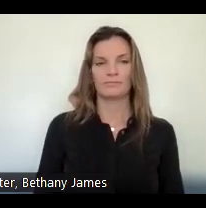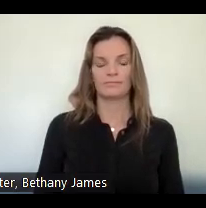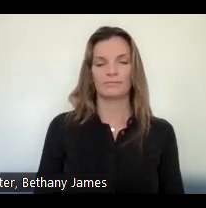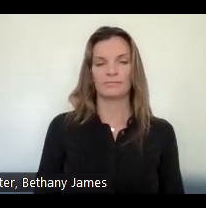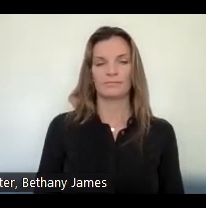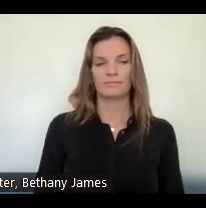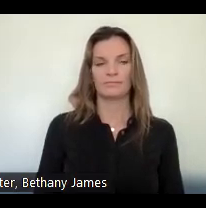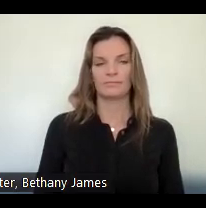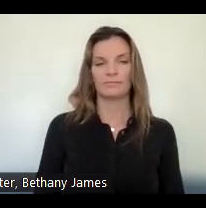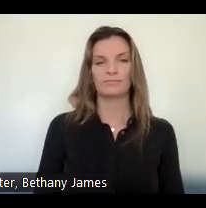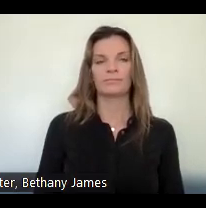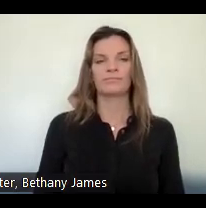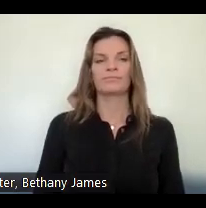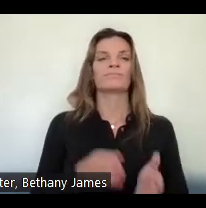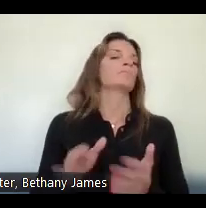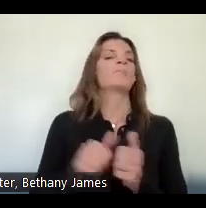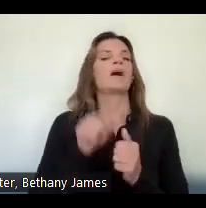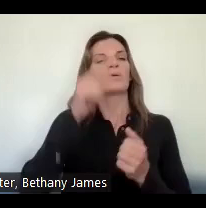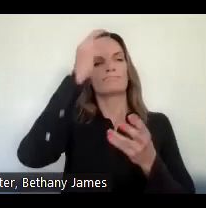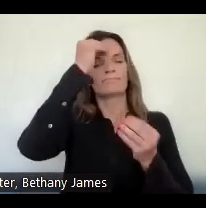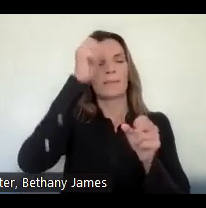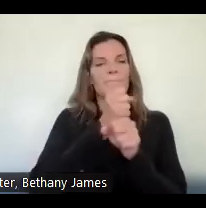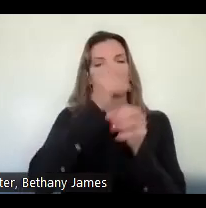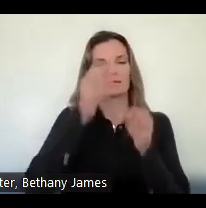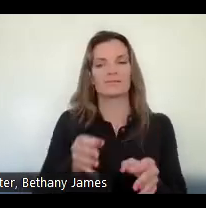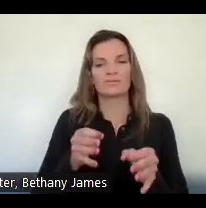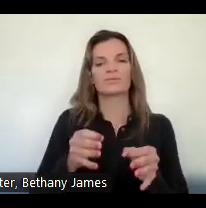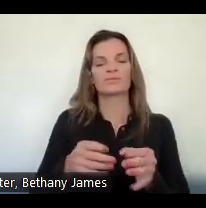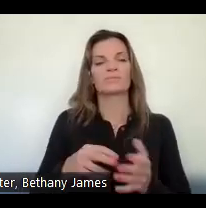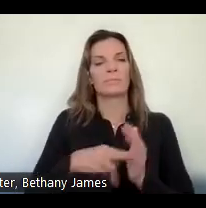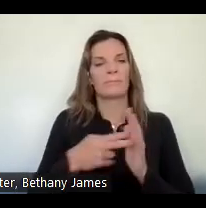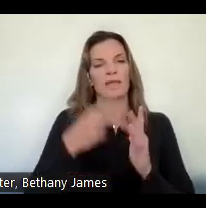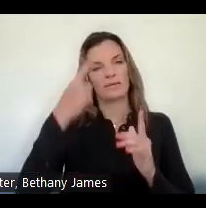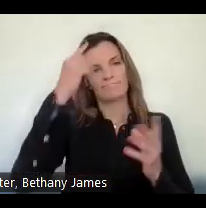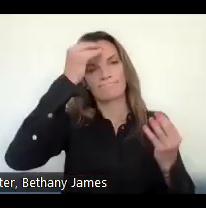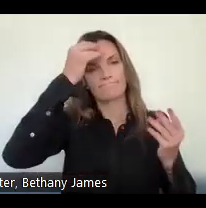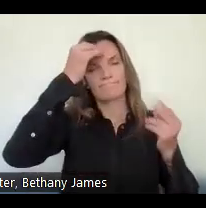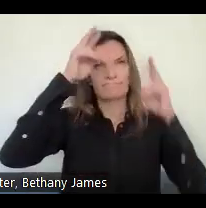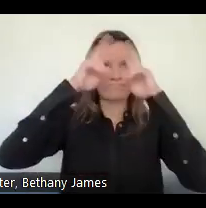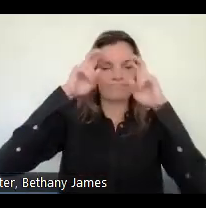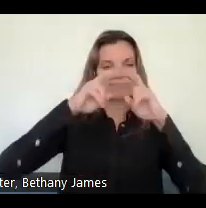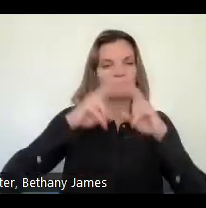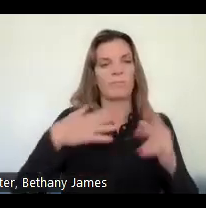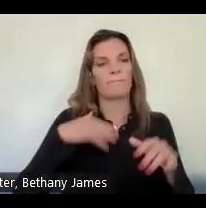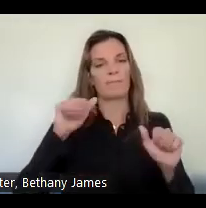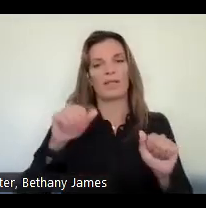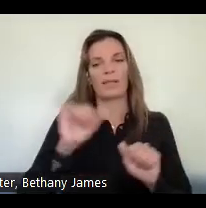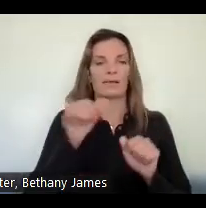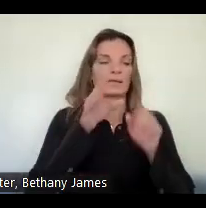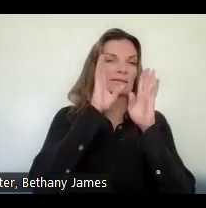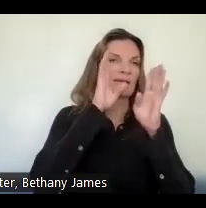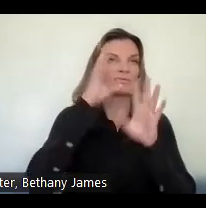All right, executive functioning. So that refers to the high level mental abilities that influence our basic abilities like attention and